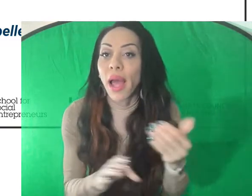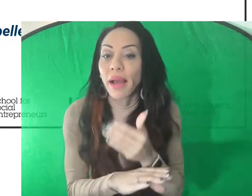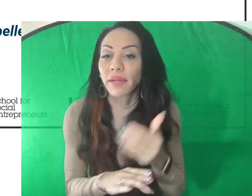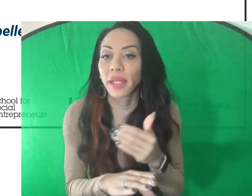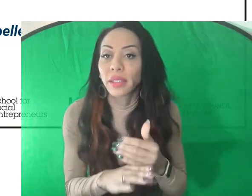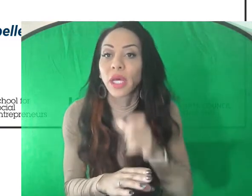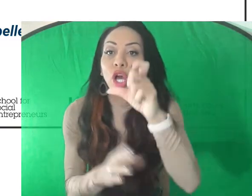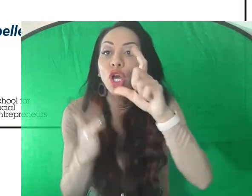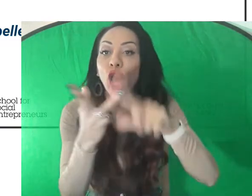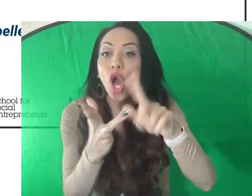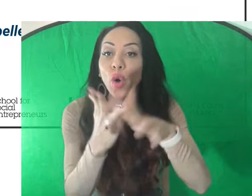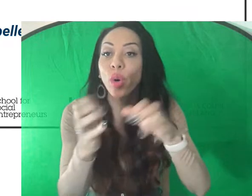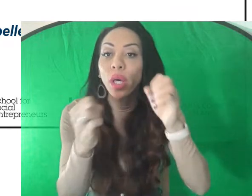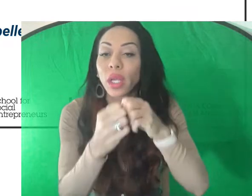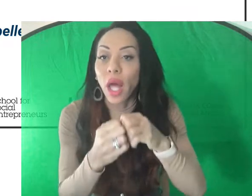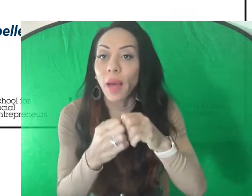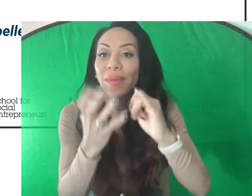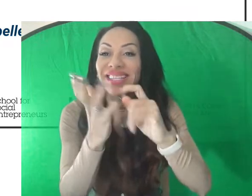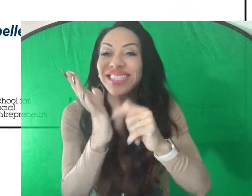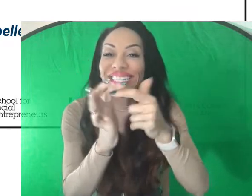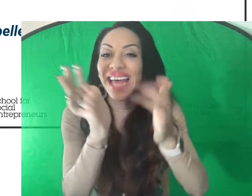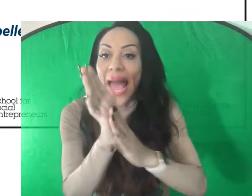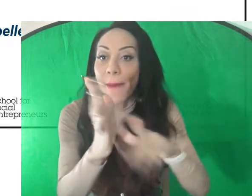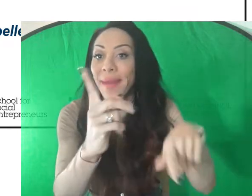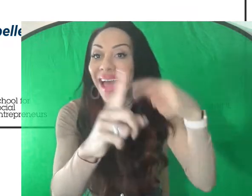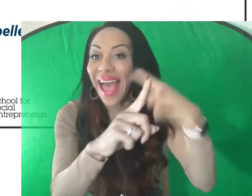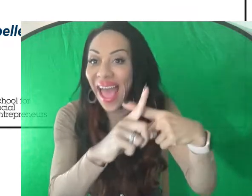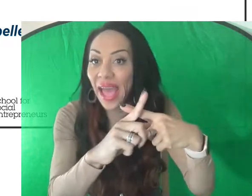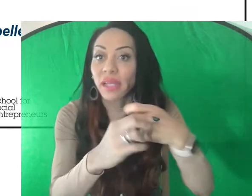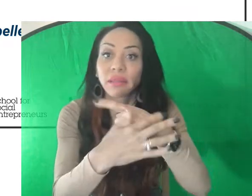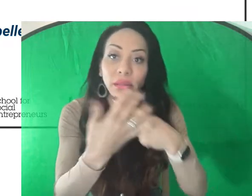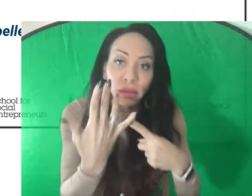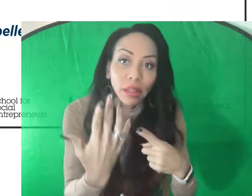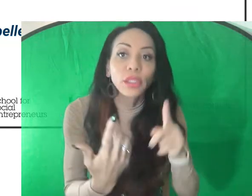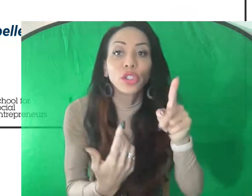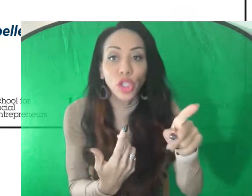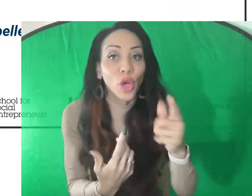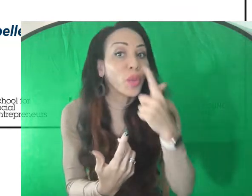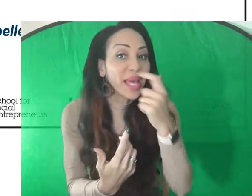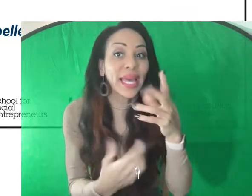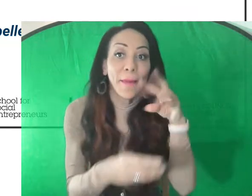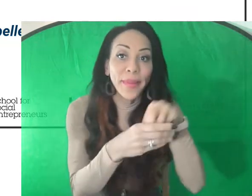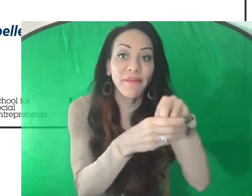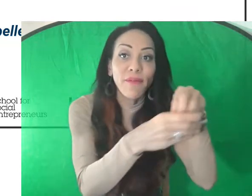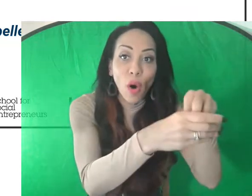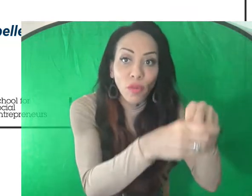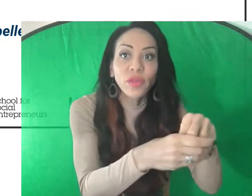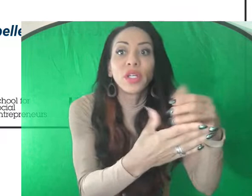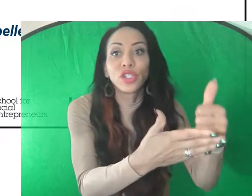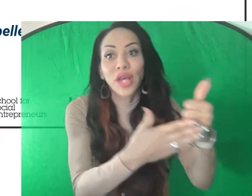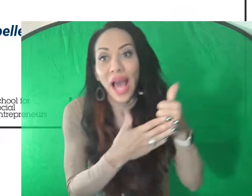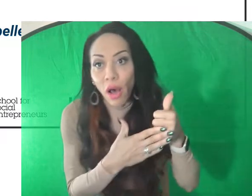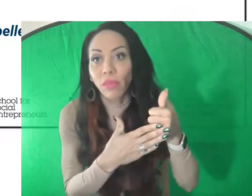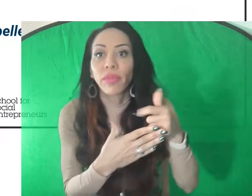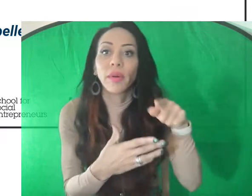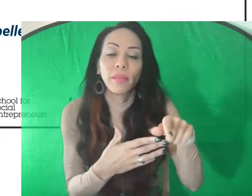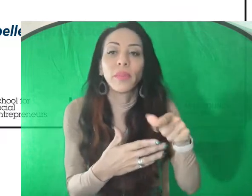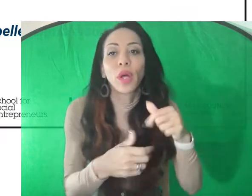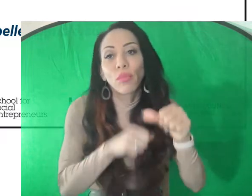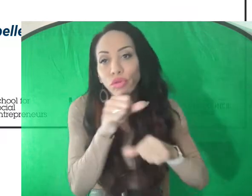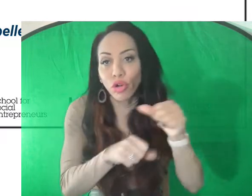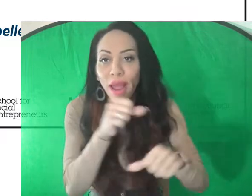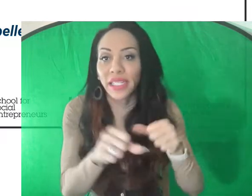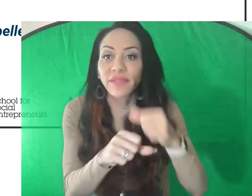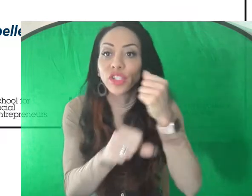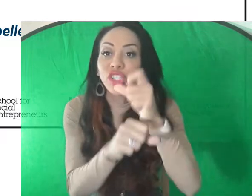that mean that they can take the fundamentals that they have to learn to be able to pass their exams and their GCSEs and progress with it,